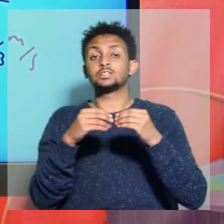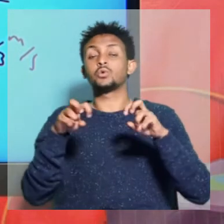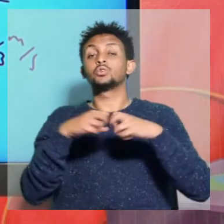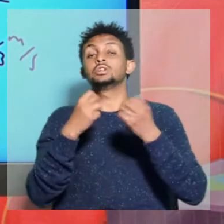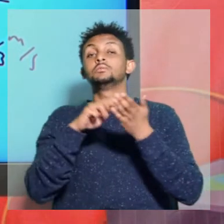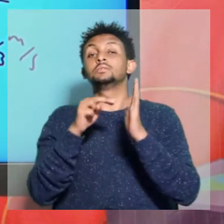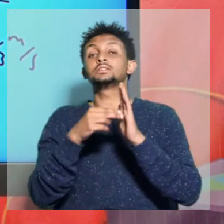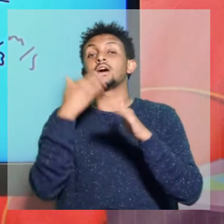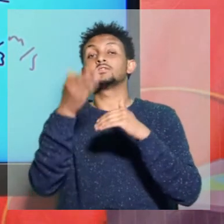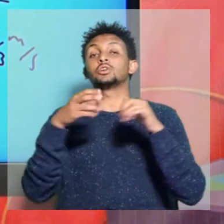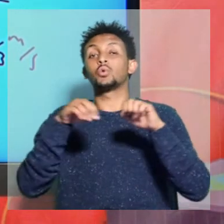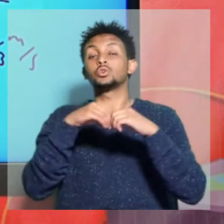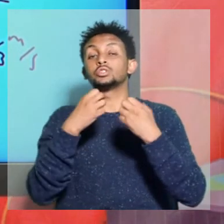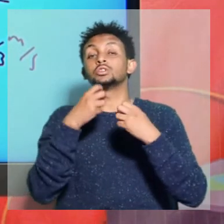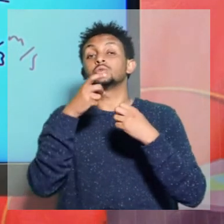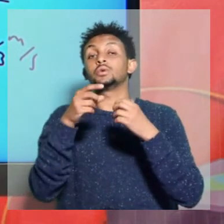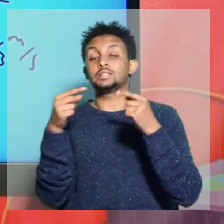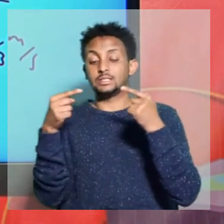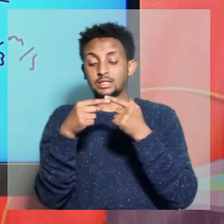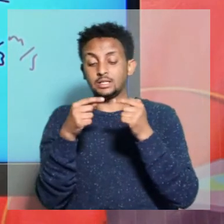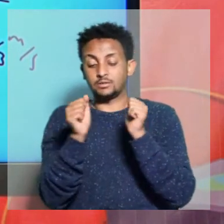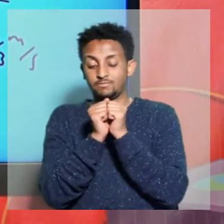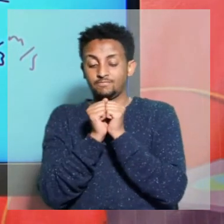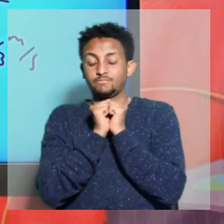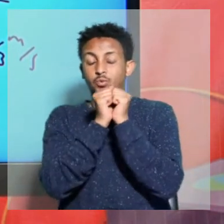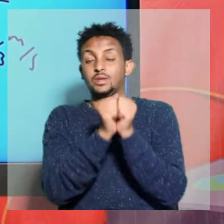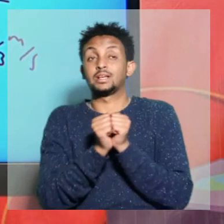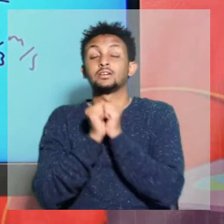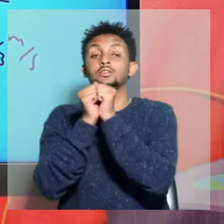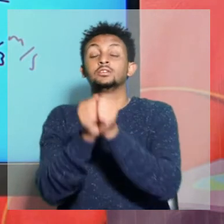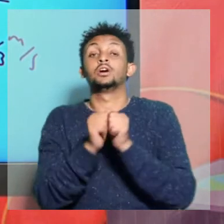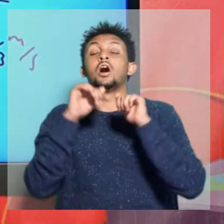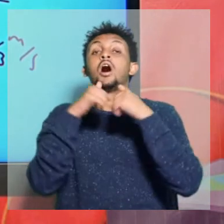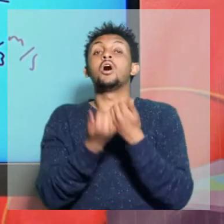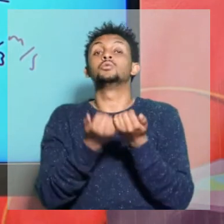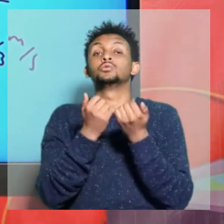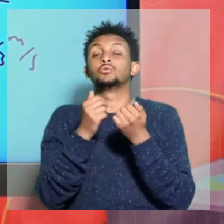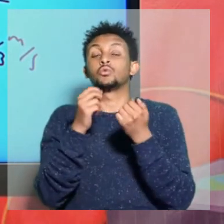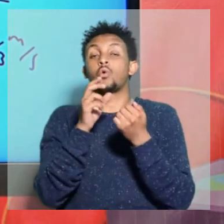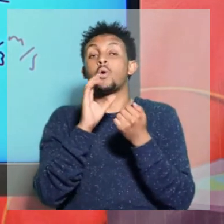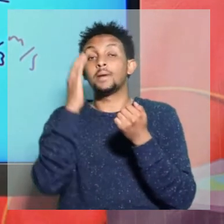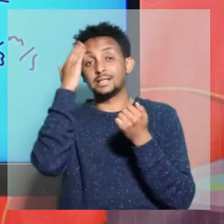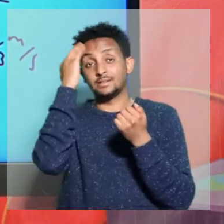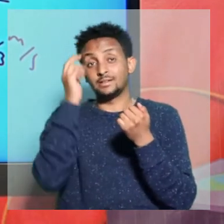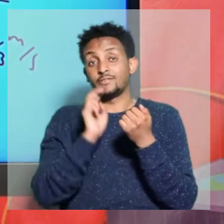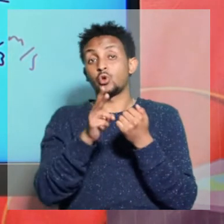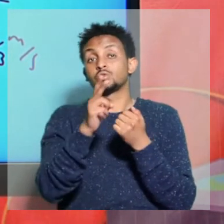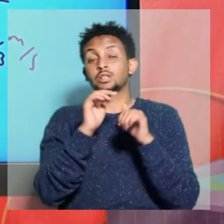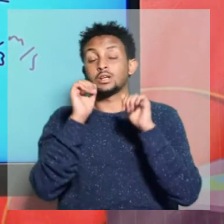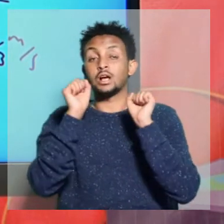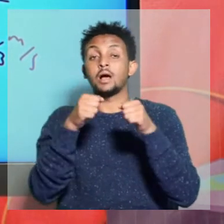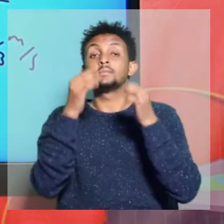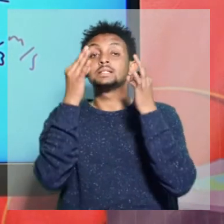collision, meaning after collision, if they stick together, how do we determine their common velocity? Well, their common velocity can